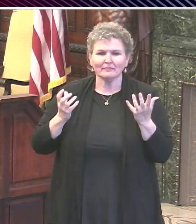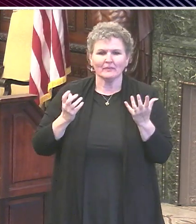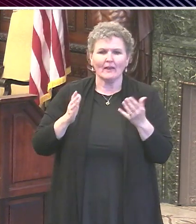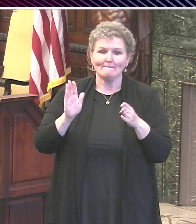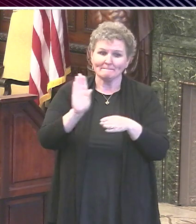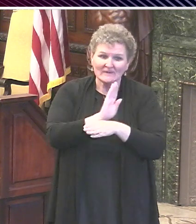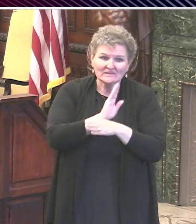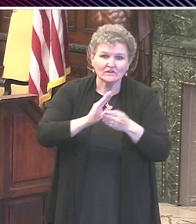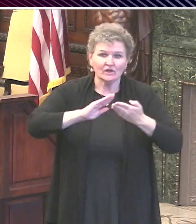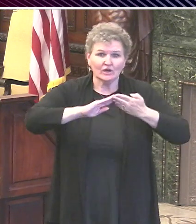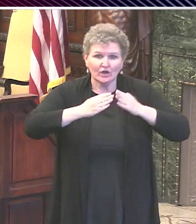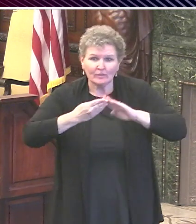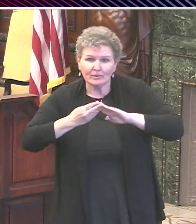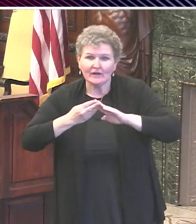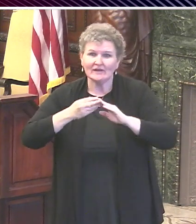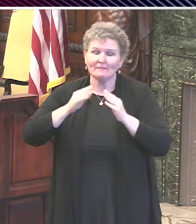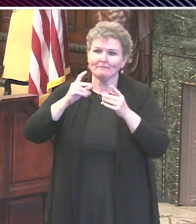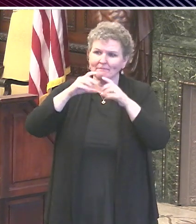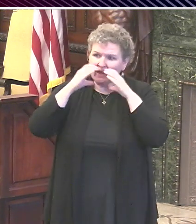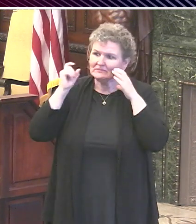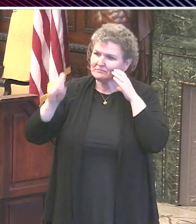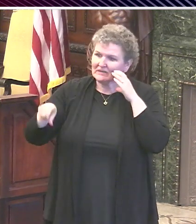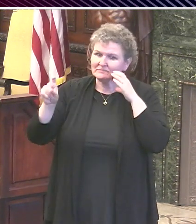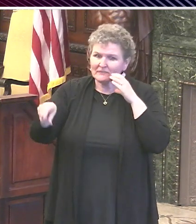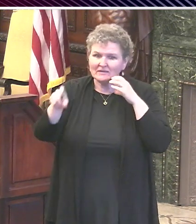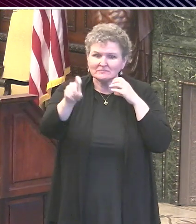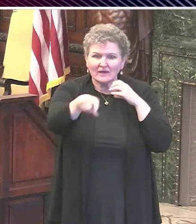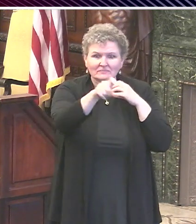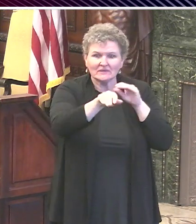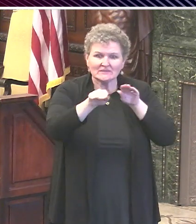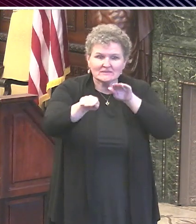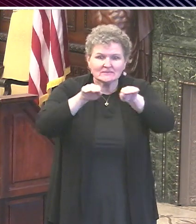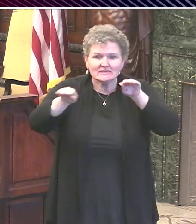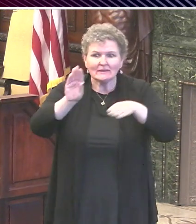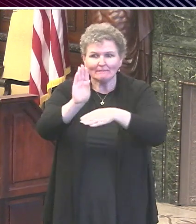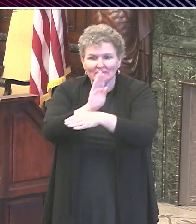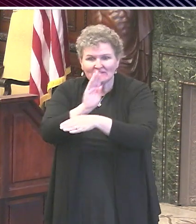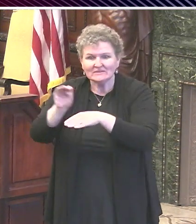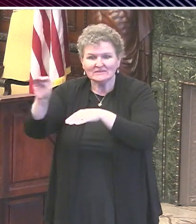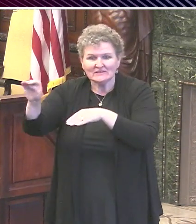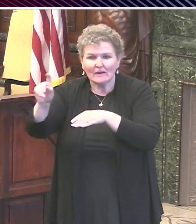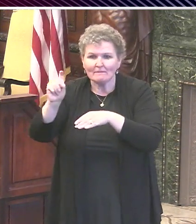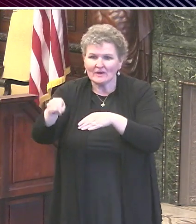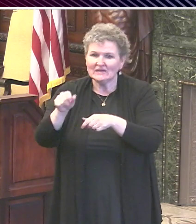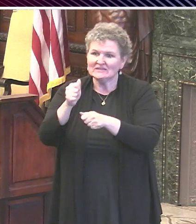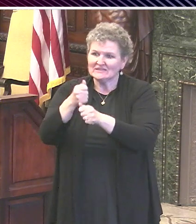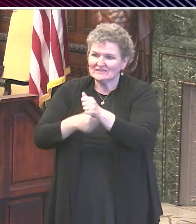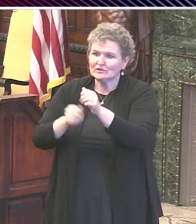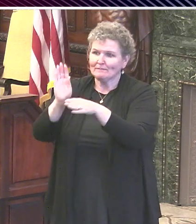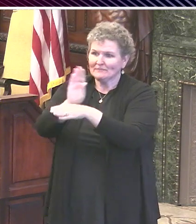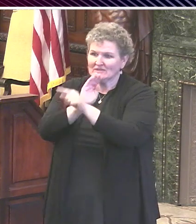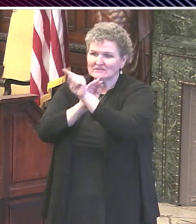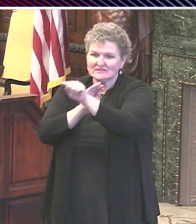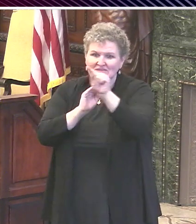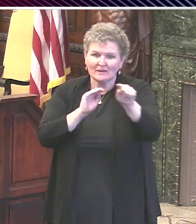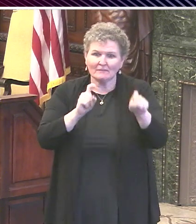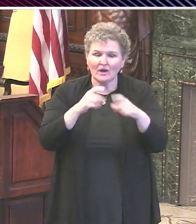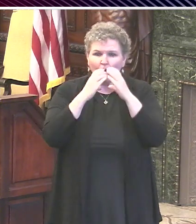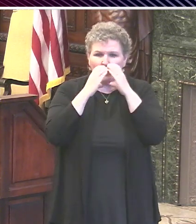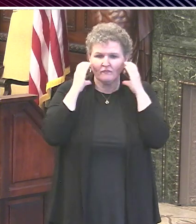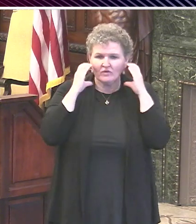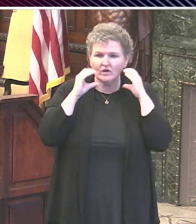a mask. And it's also a reminder to the businesses that that's part of their responsibility to require anyone in retail stores to be wearing